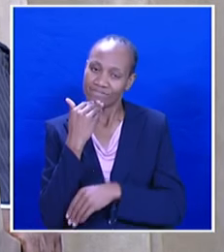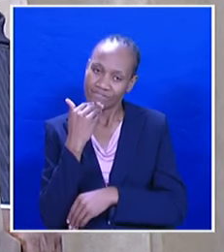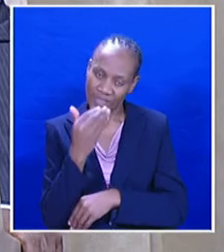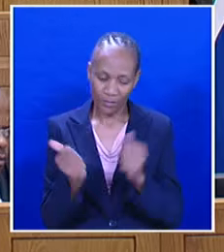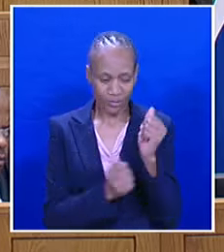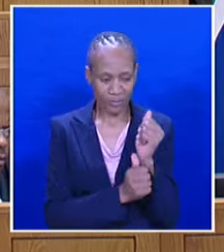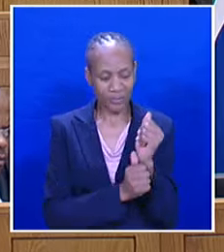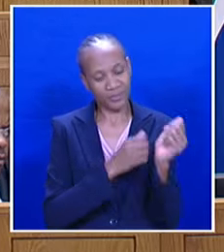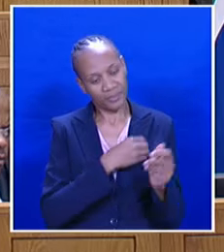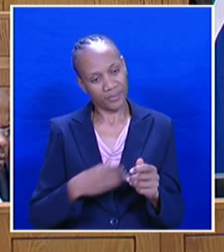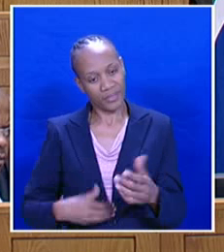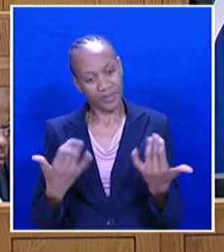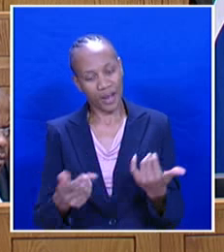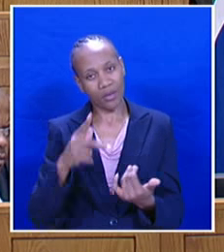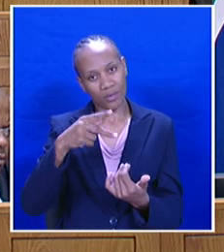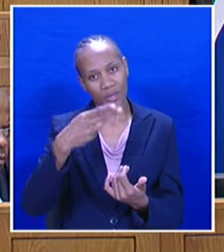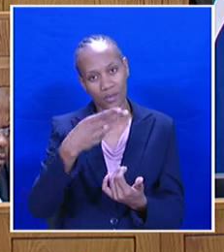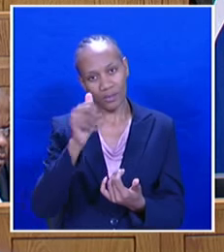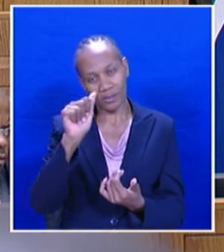Kaula.